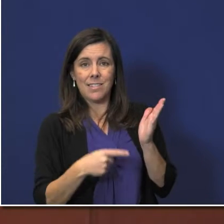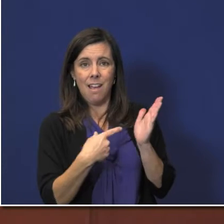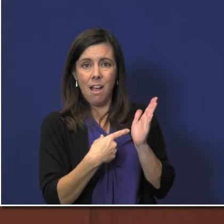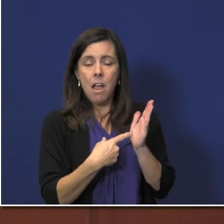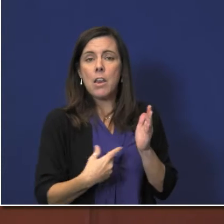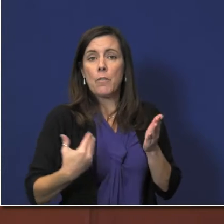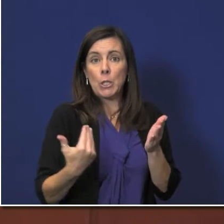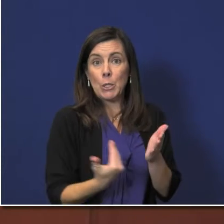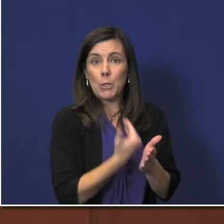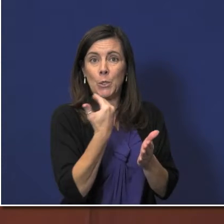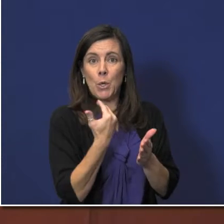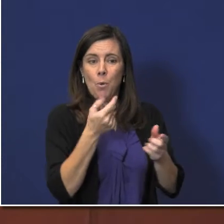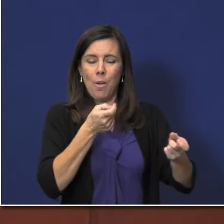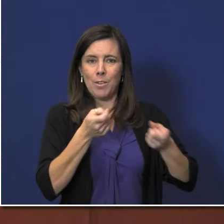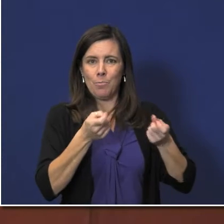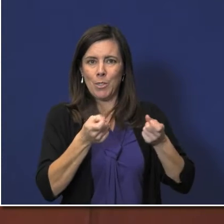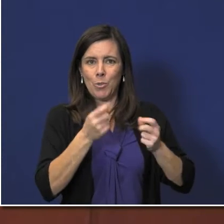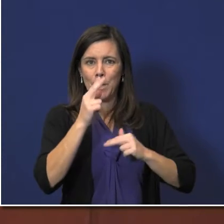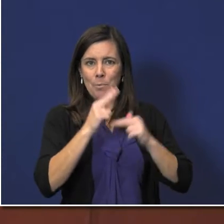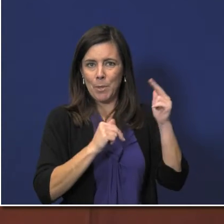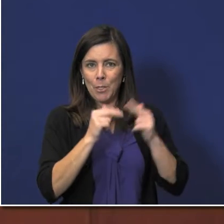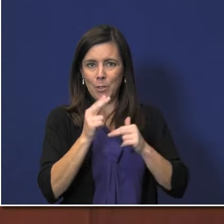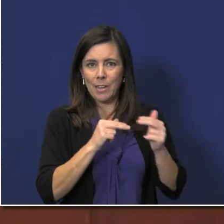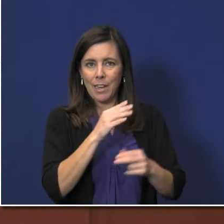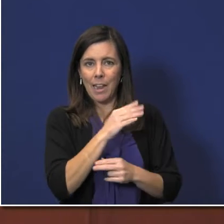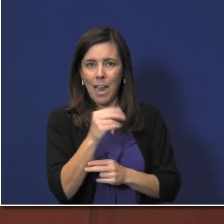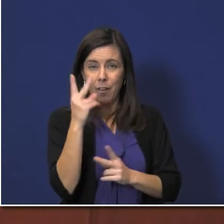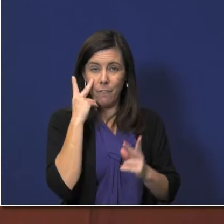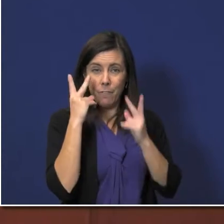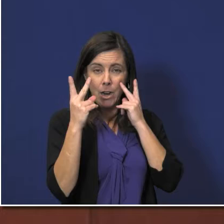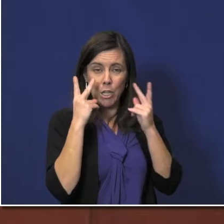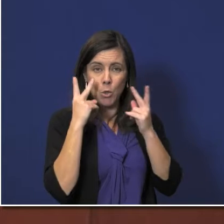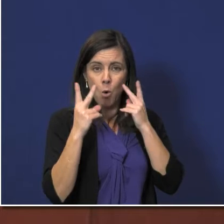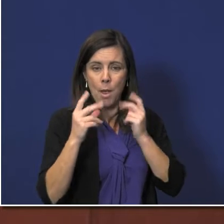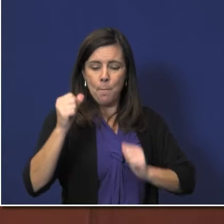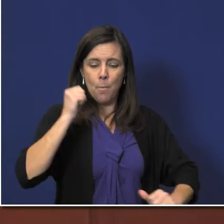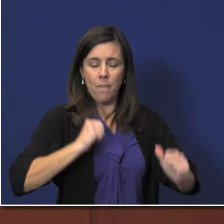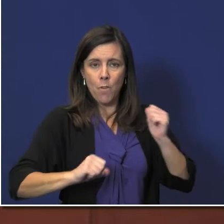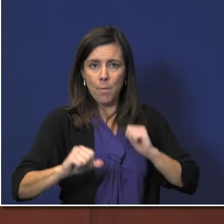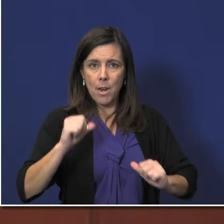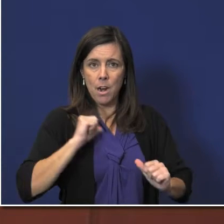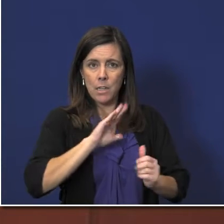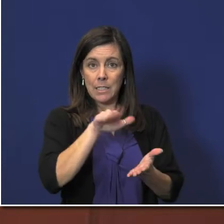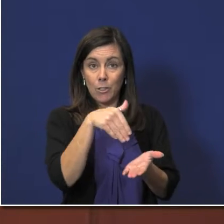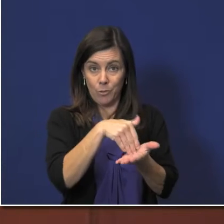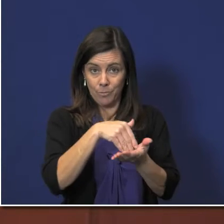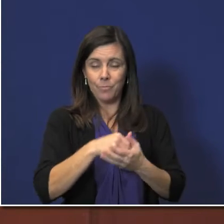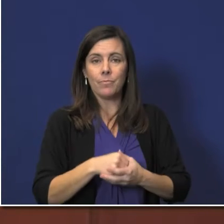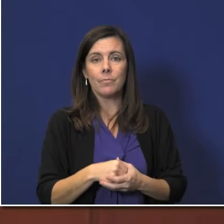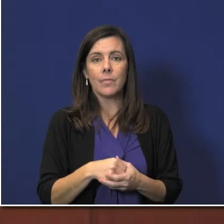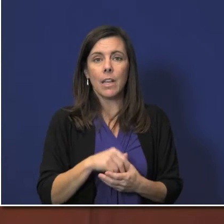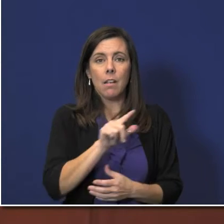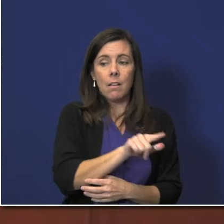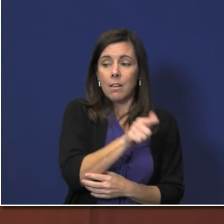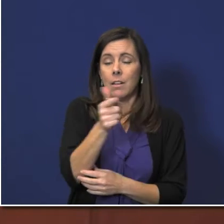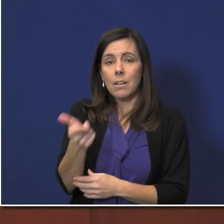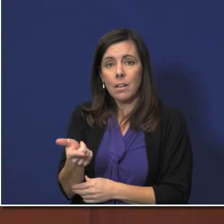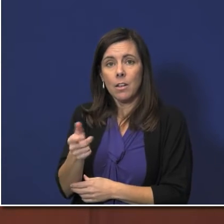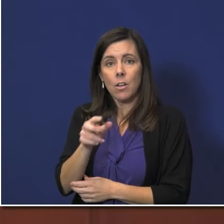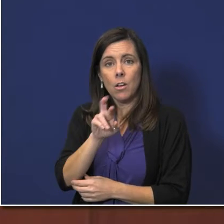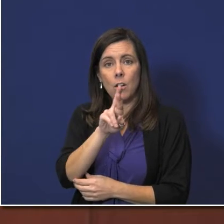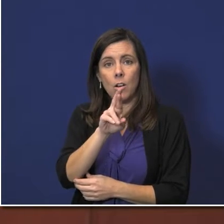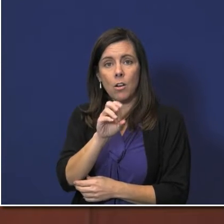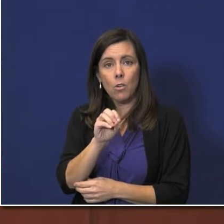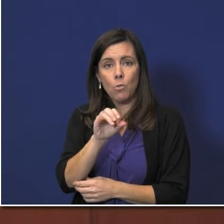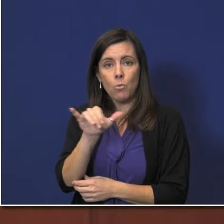the new administration building and the Visual and Performing Arts Center. And I turn this over to Roy